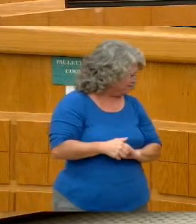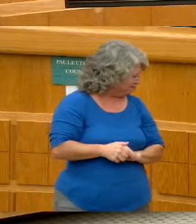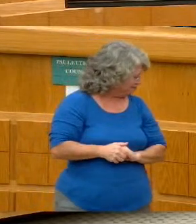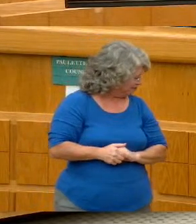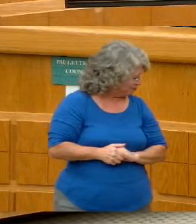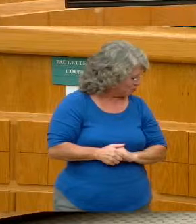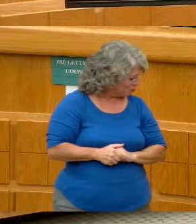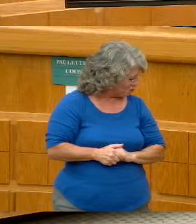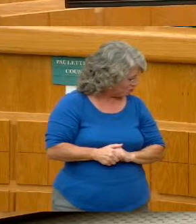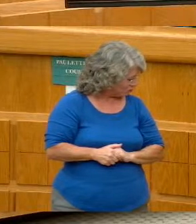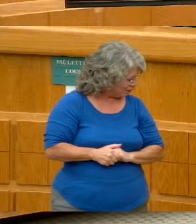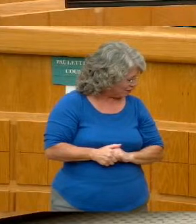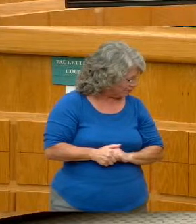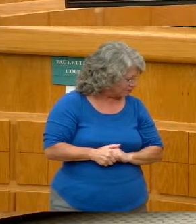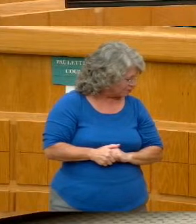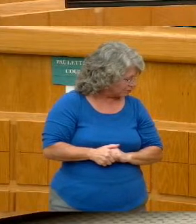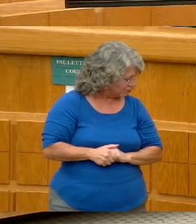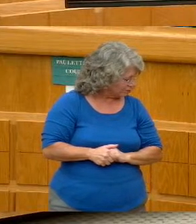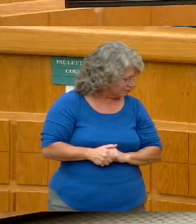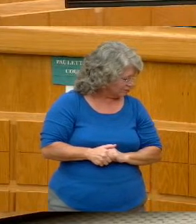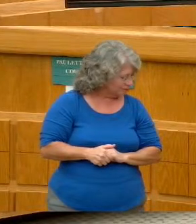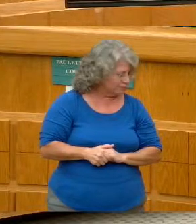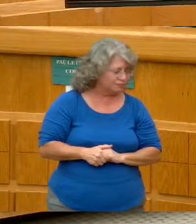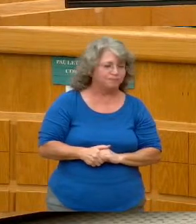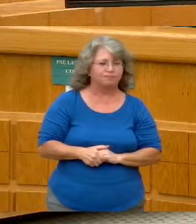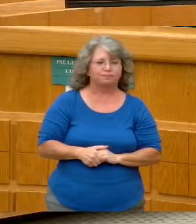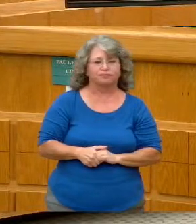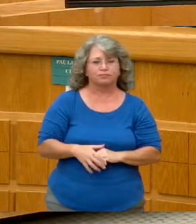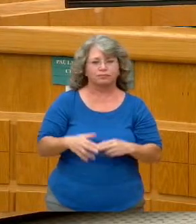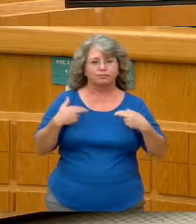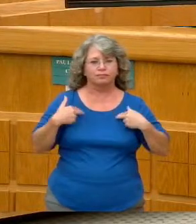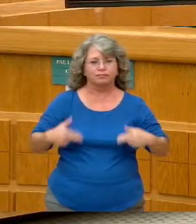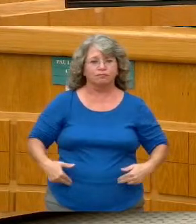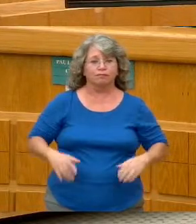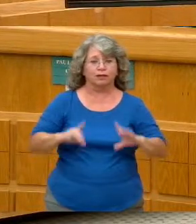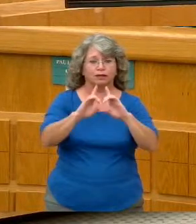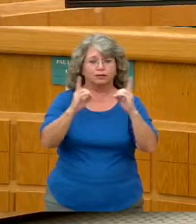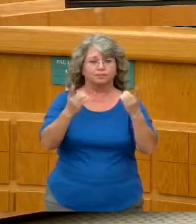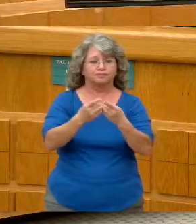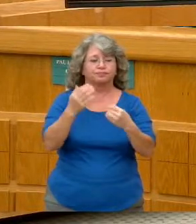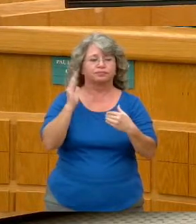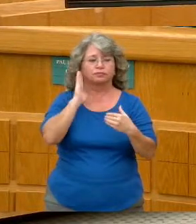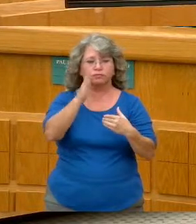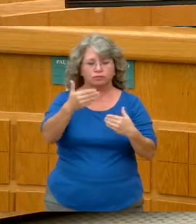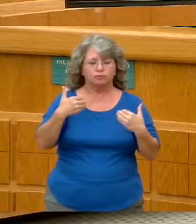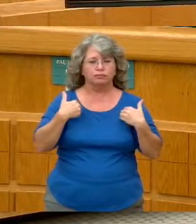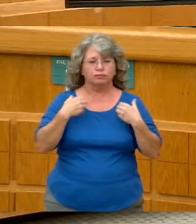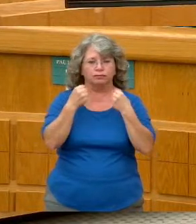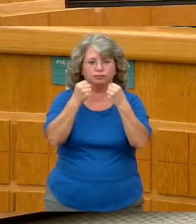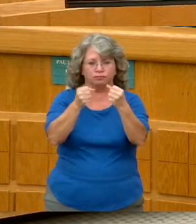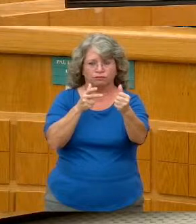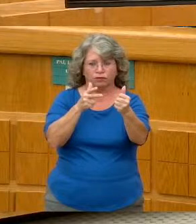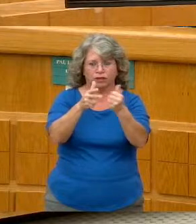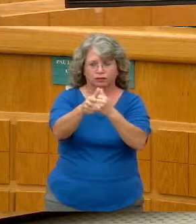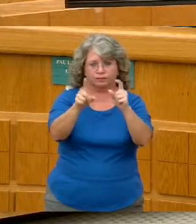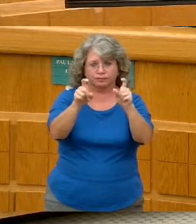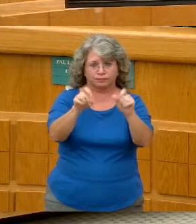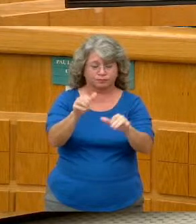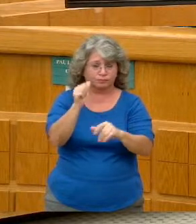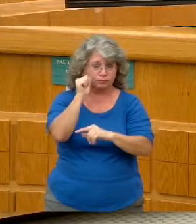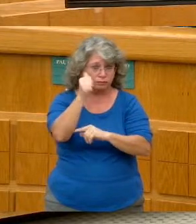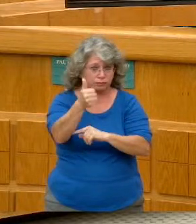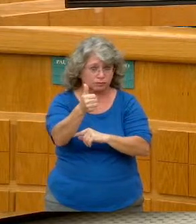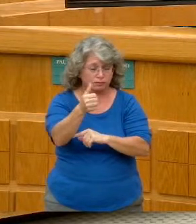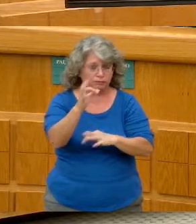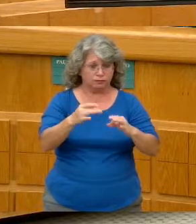For the health district, we will be having a drive-through tomorrow. So if you're symptomatic and you need to get tested, please call